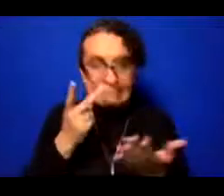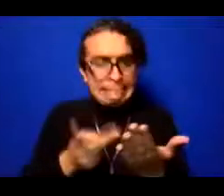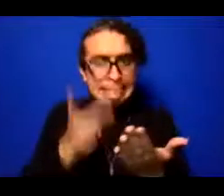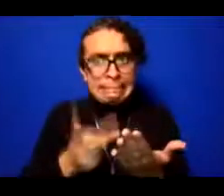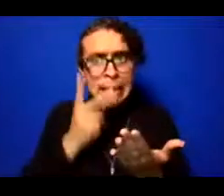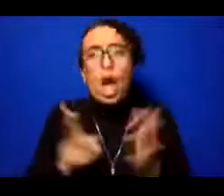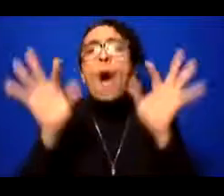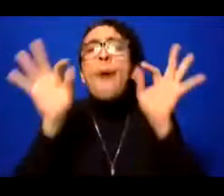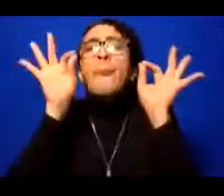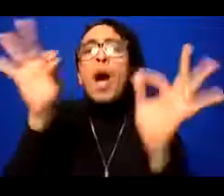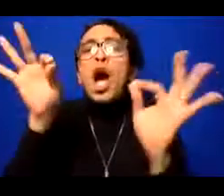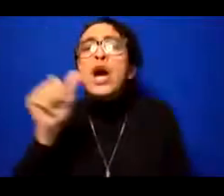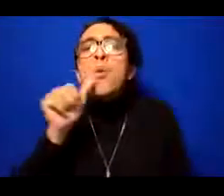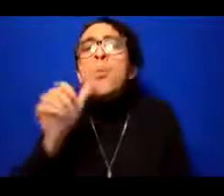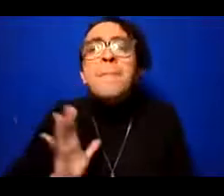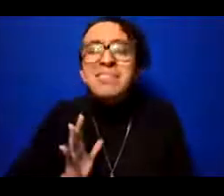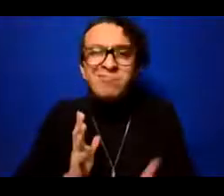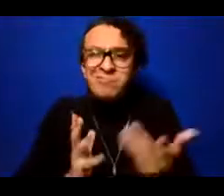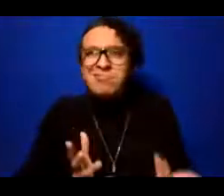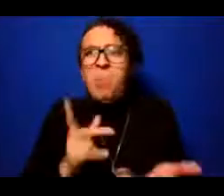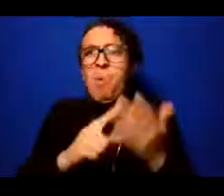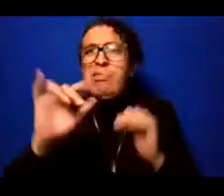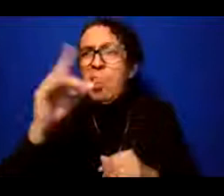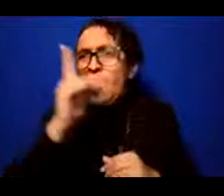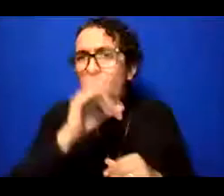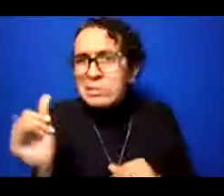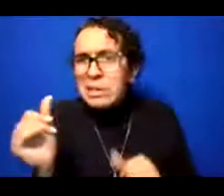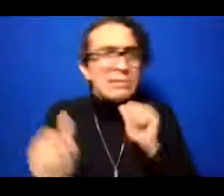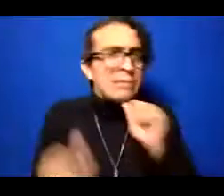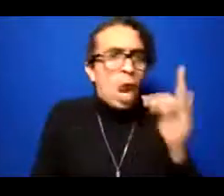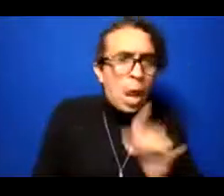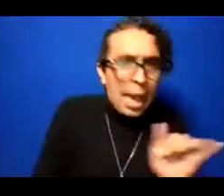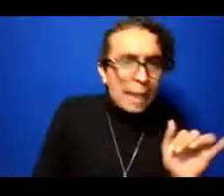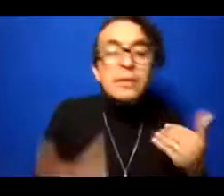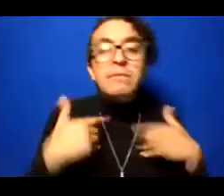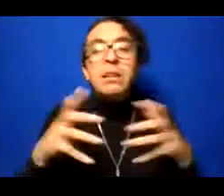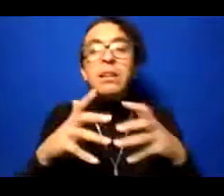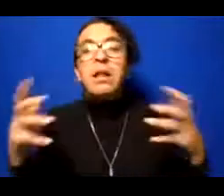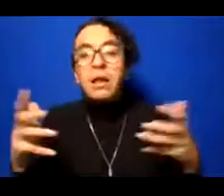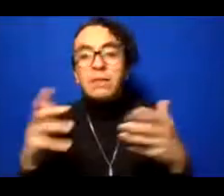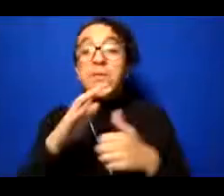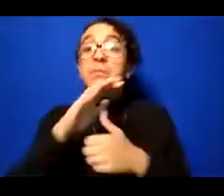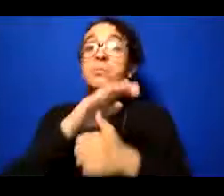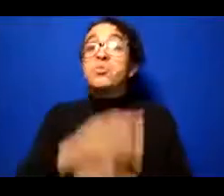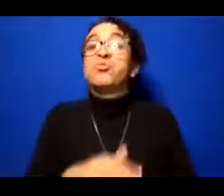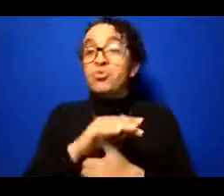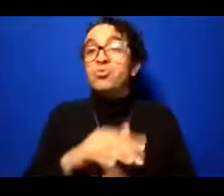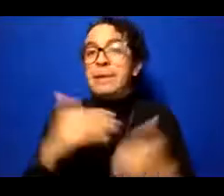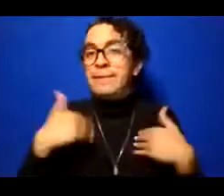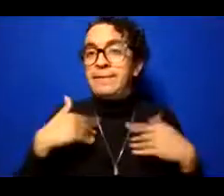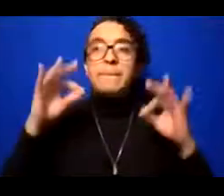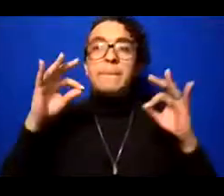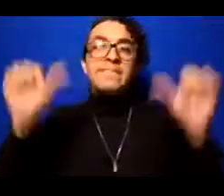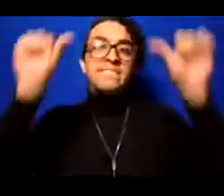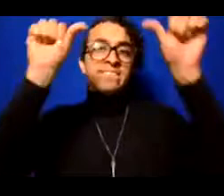ideal woman may or may not look like. And there's a lot of social, pressure to have that perfect figure,